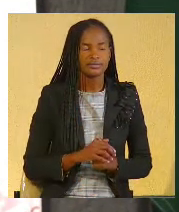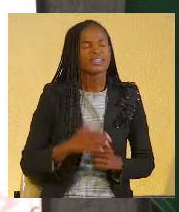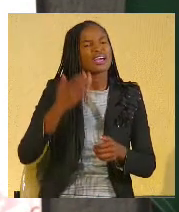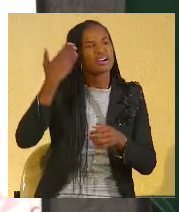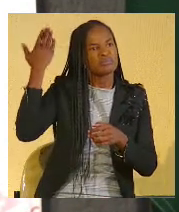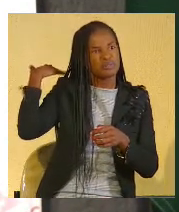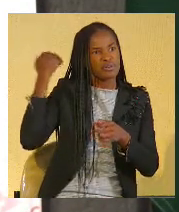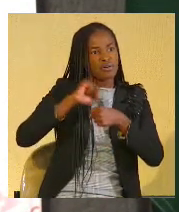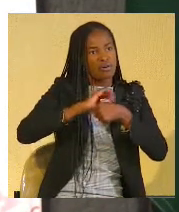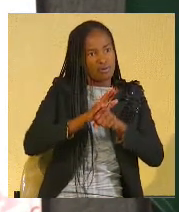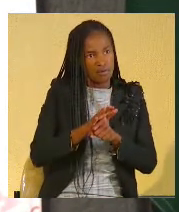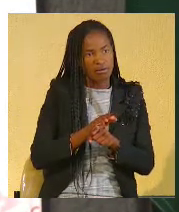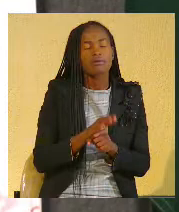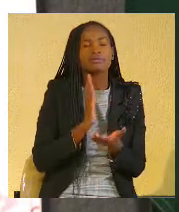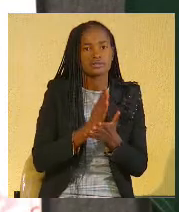challenges, which